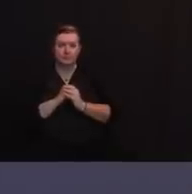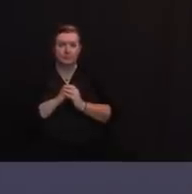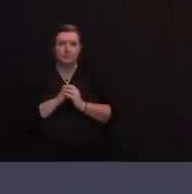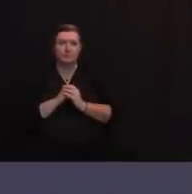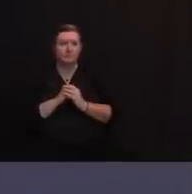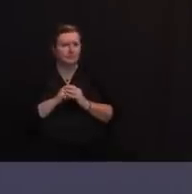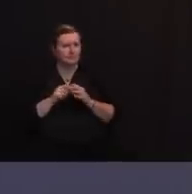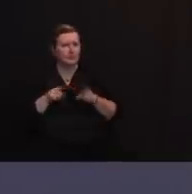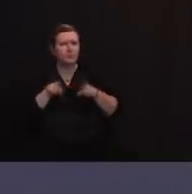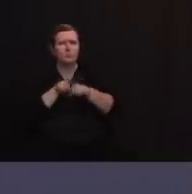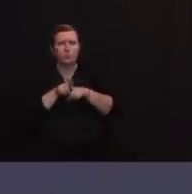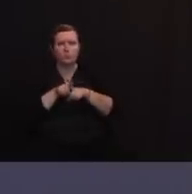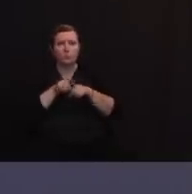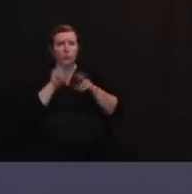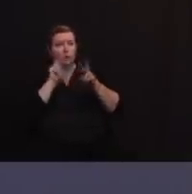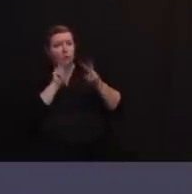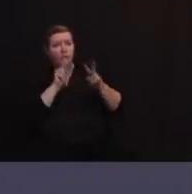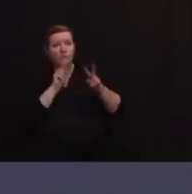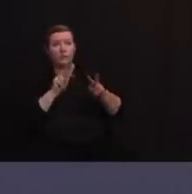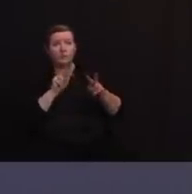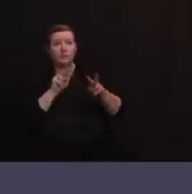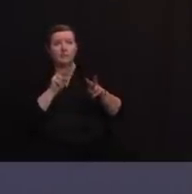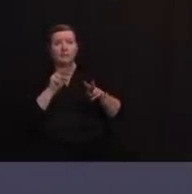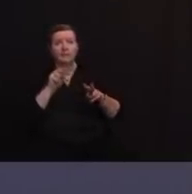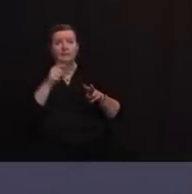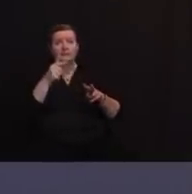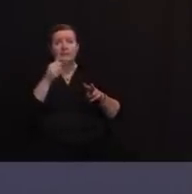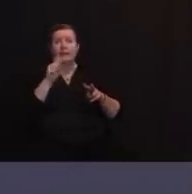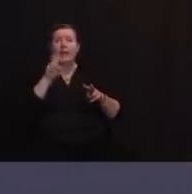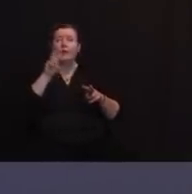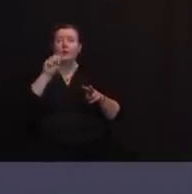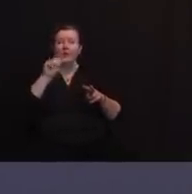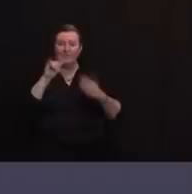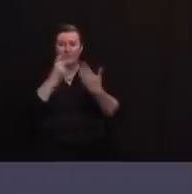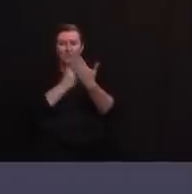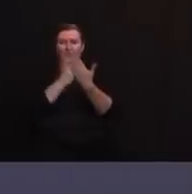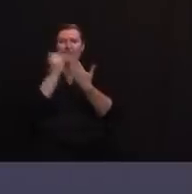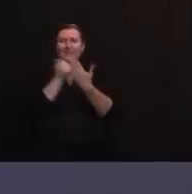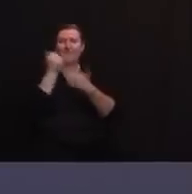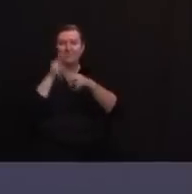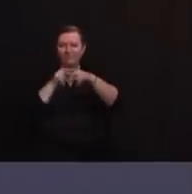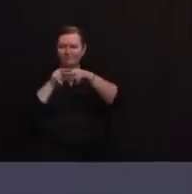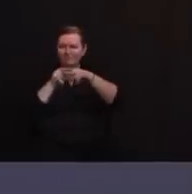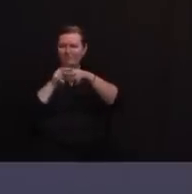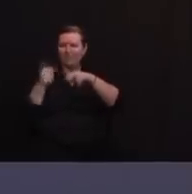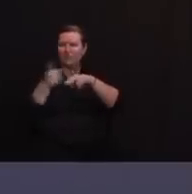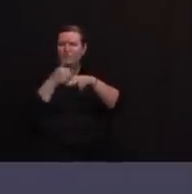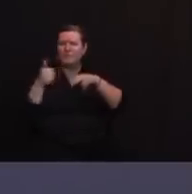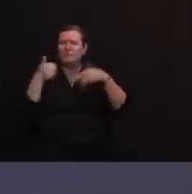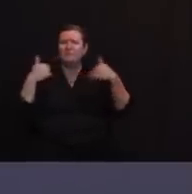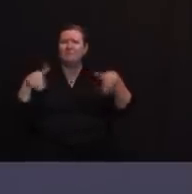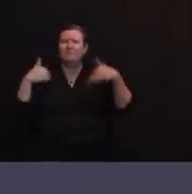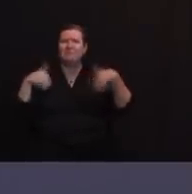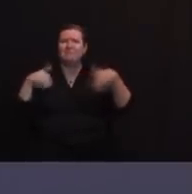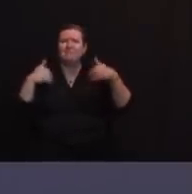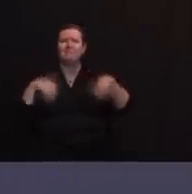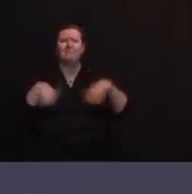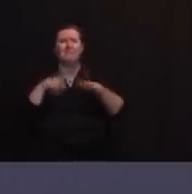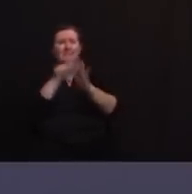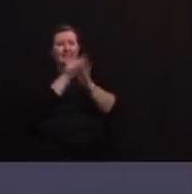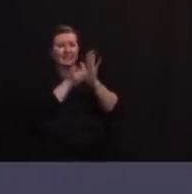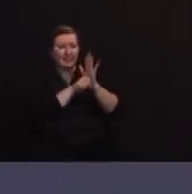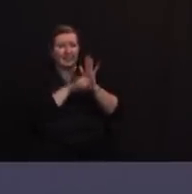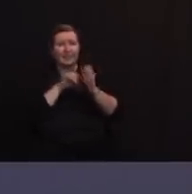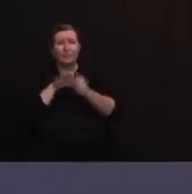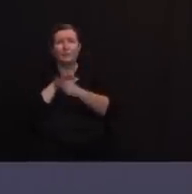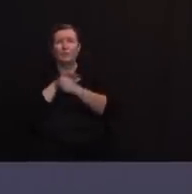project have gone up. I think this is a longer road, but the state and local tax deduction limit, which has been crippling